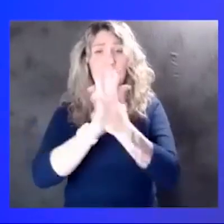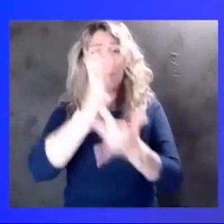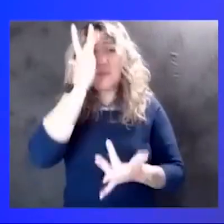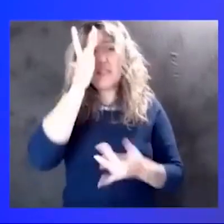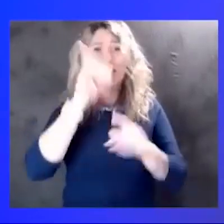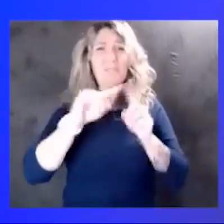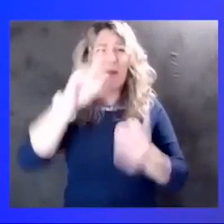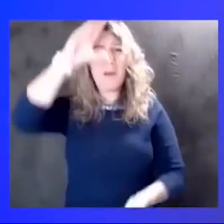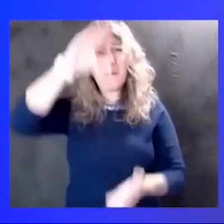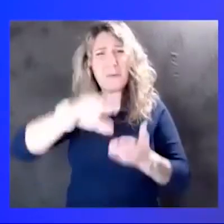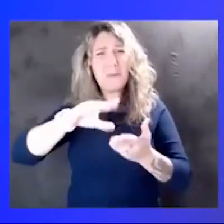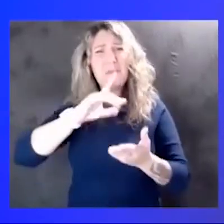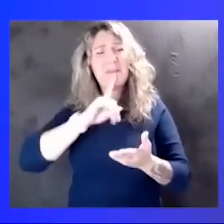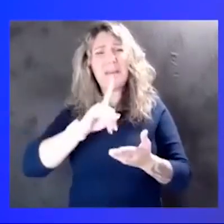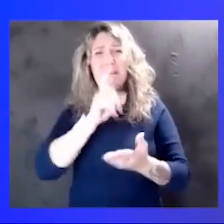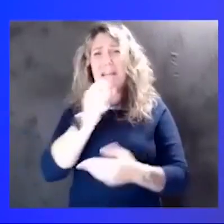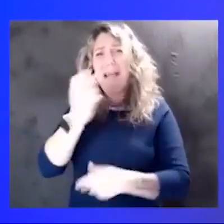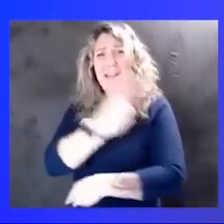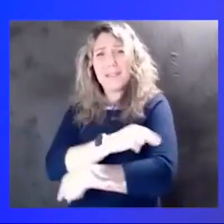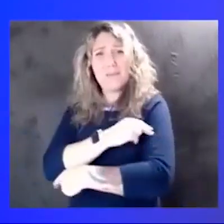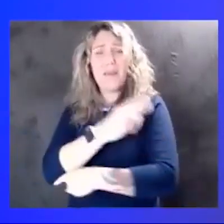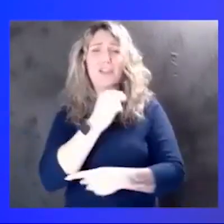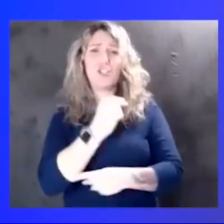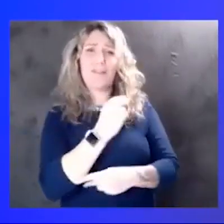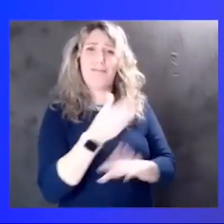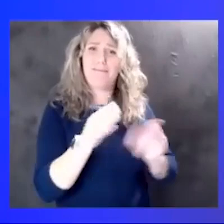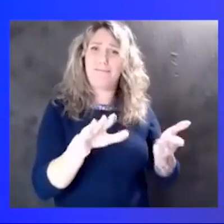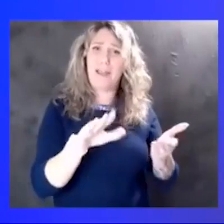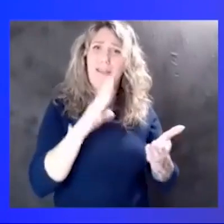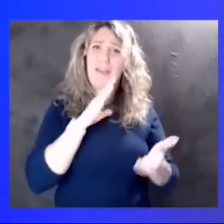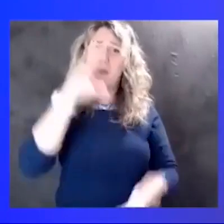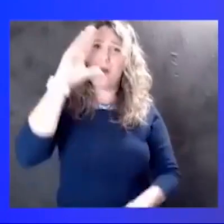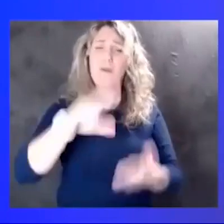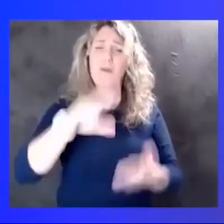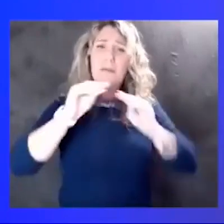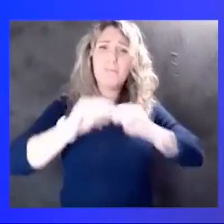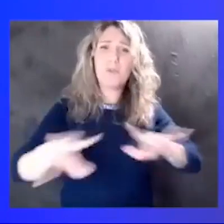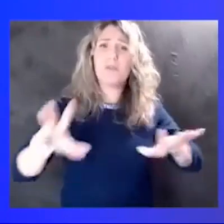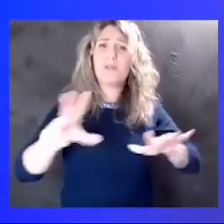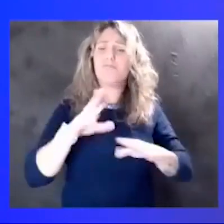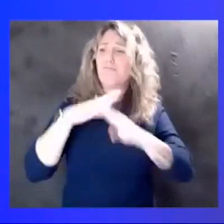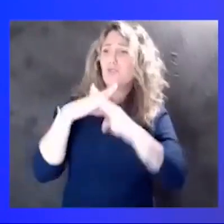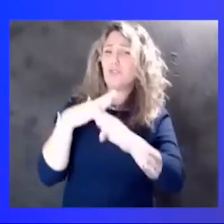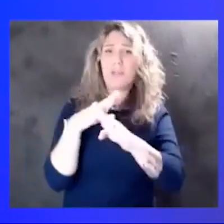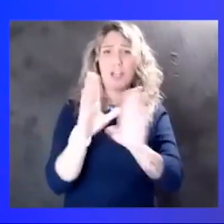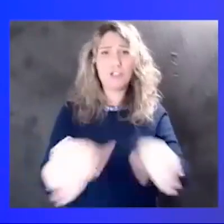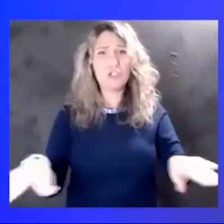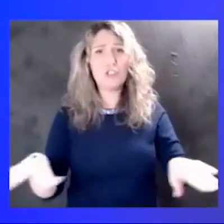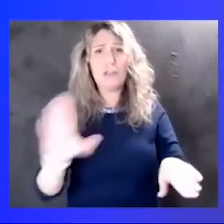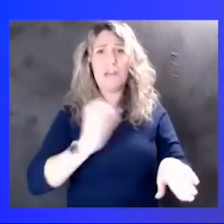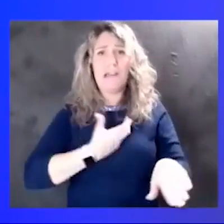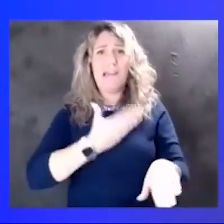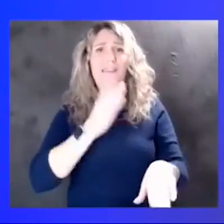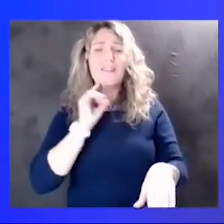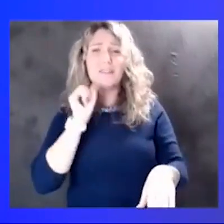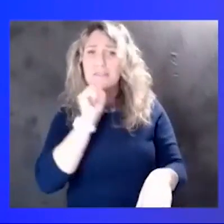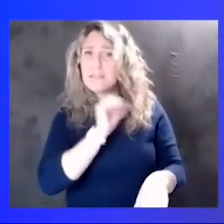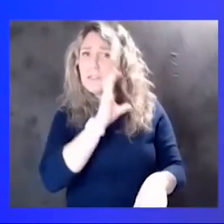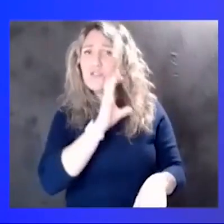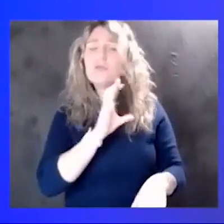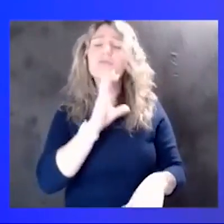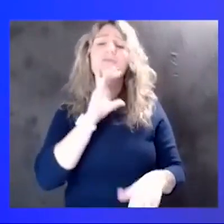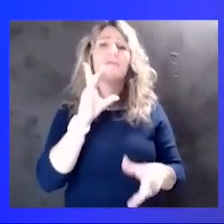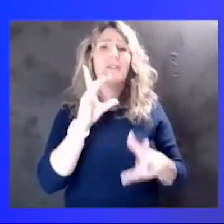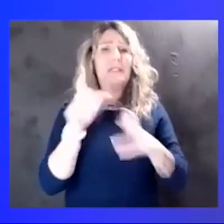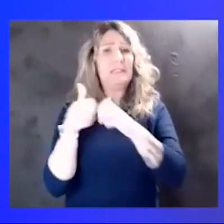spread, to reduce the mutations. Protect our children, protect each other, our elderly. We have to do this together, and the only way to do it